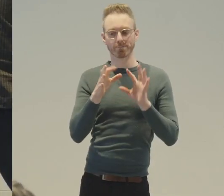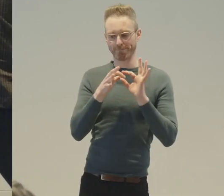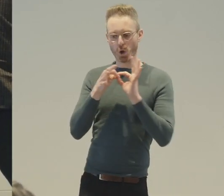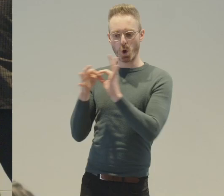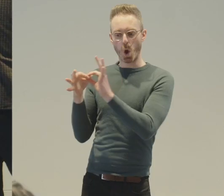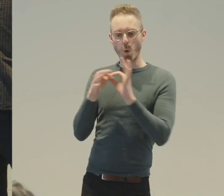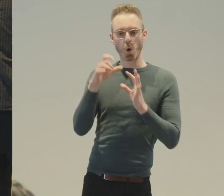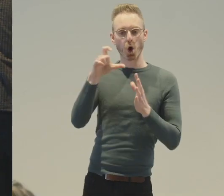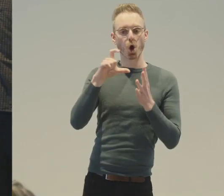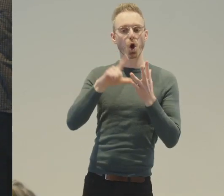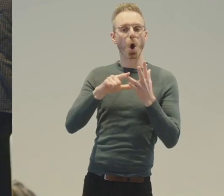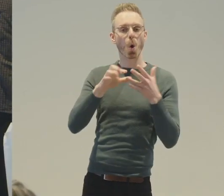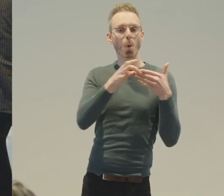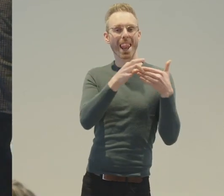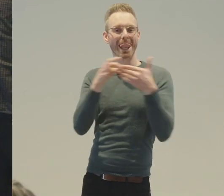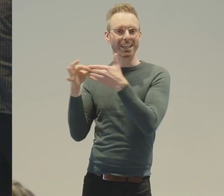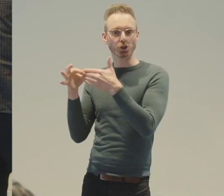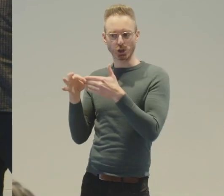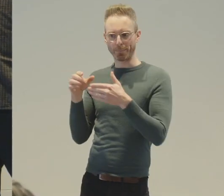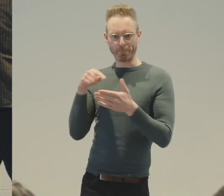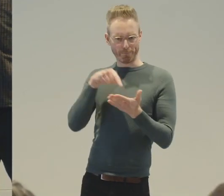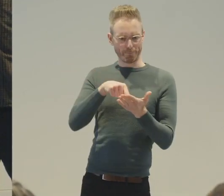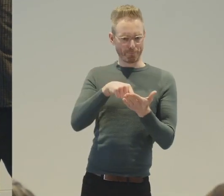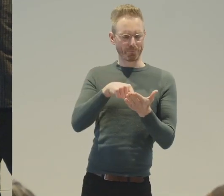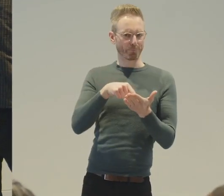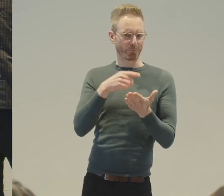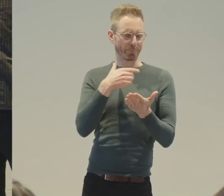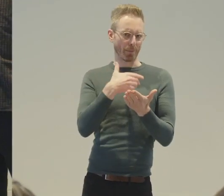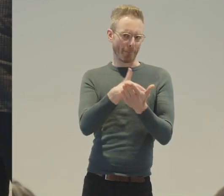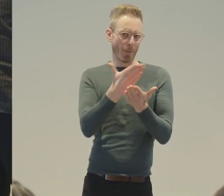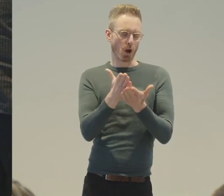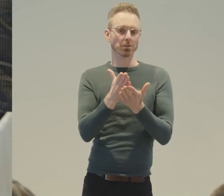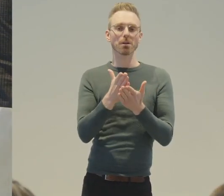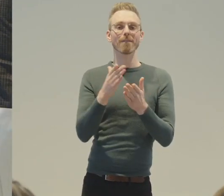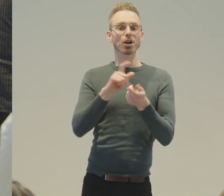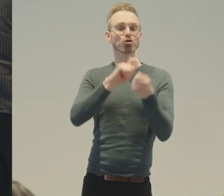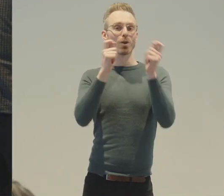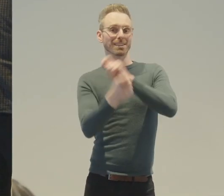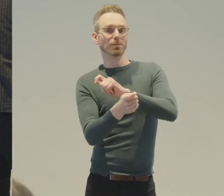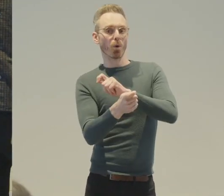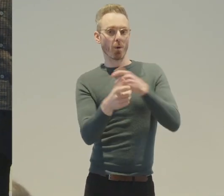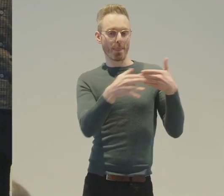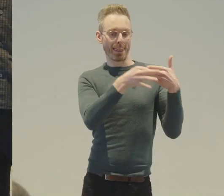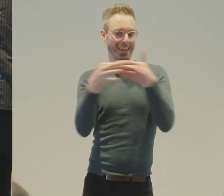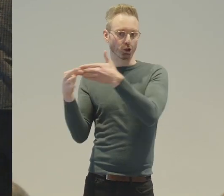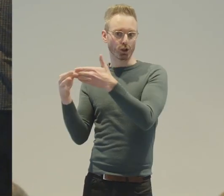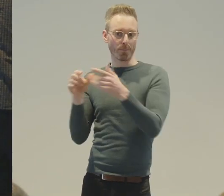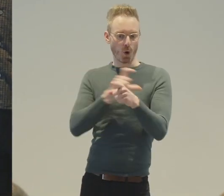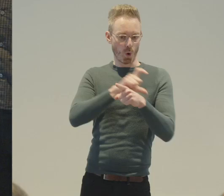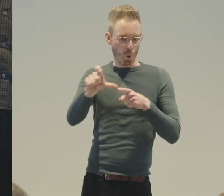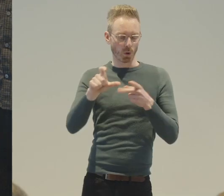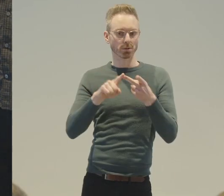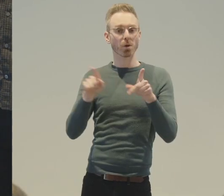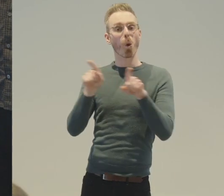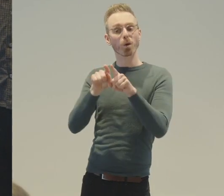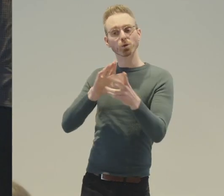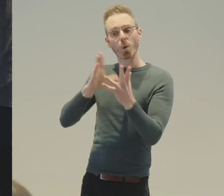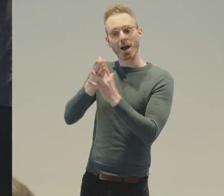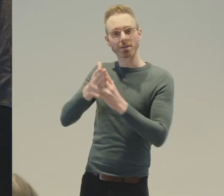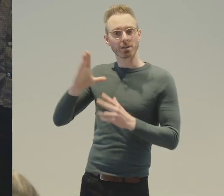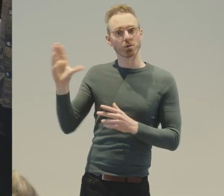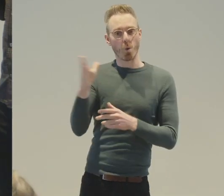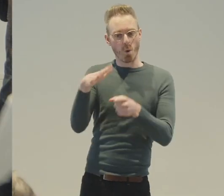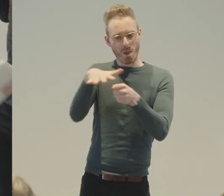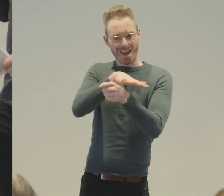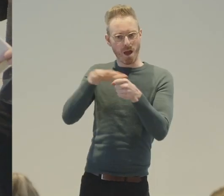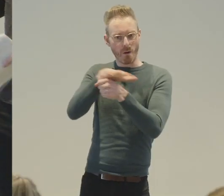big part of the Transform Leadership Programme and a big part of the work that we do at Axel Areas to make our work, our creative programmes a